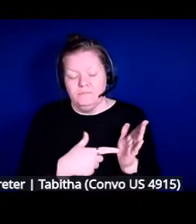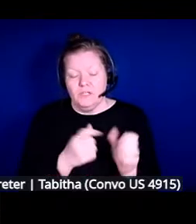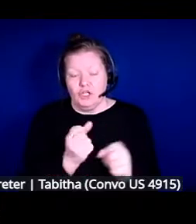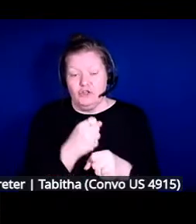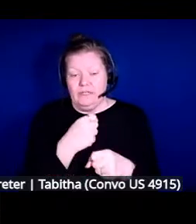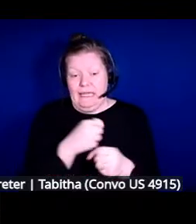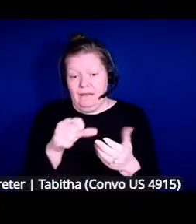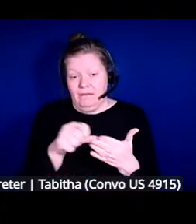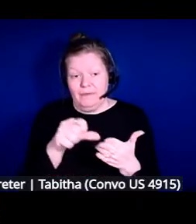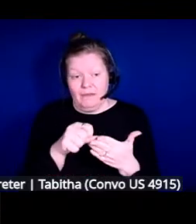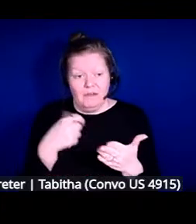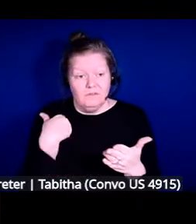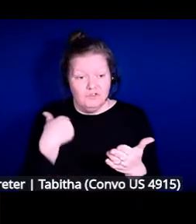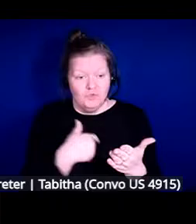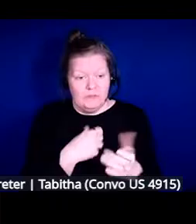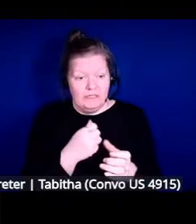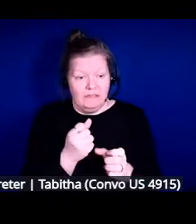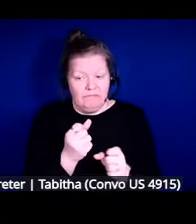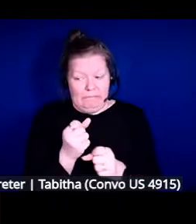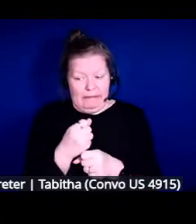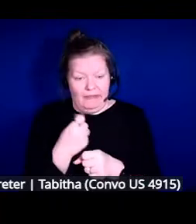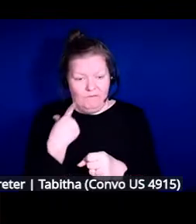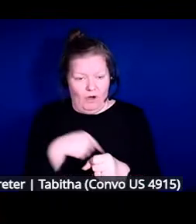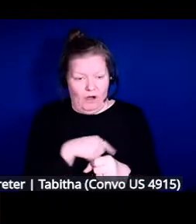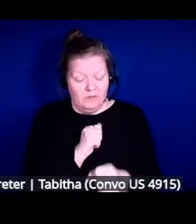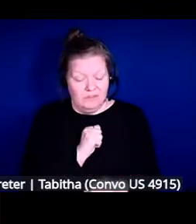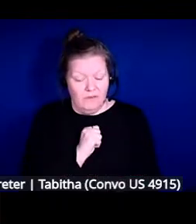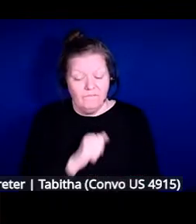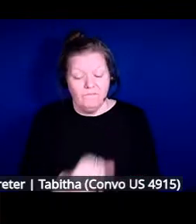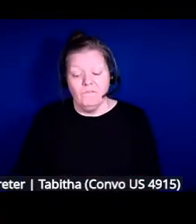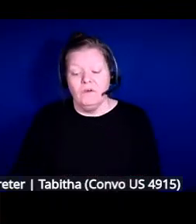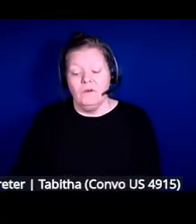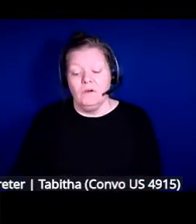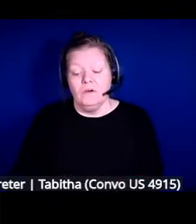created page that we've made up for ourselves,